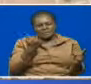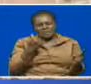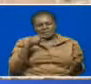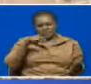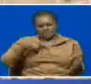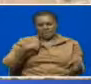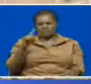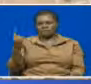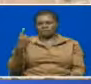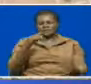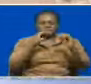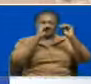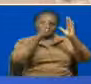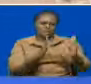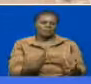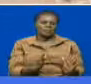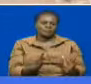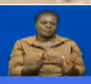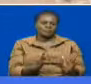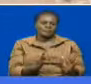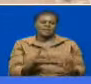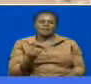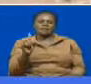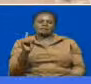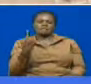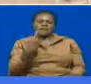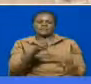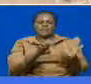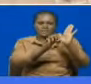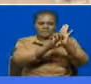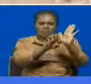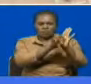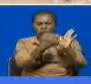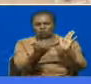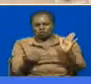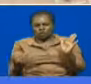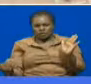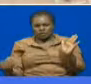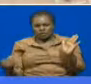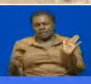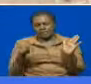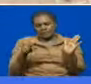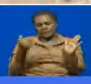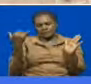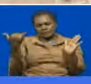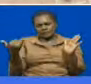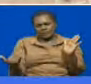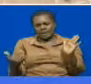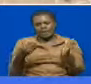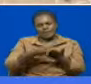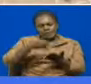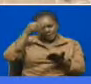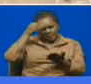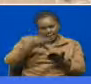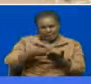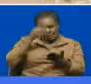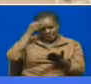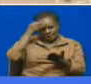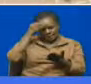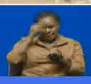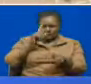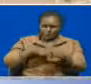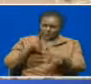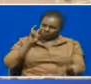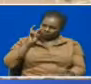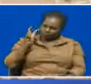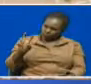first teachers? Can we be the first role models? Because this child will learn by